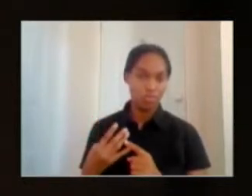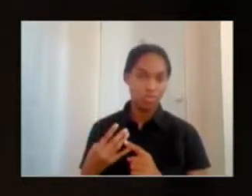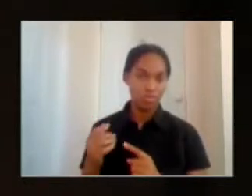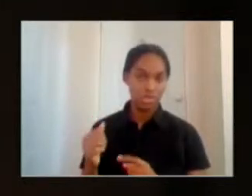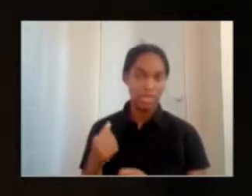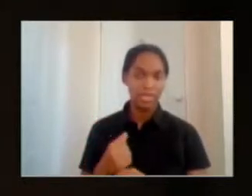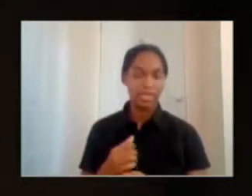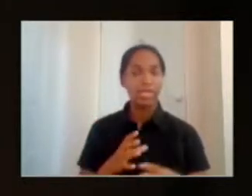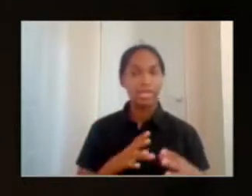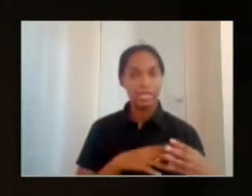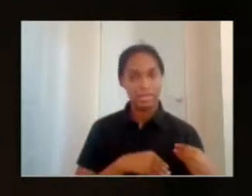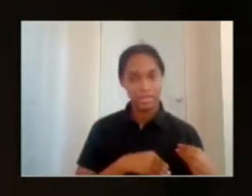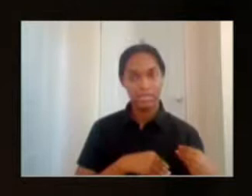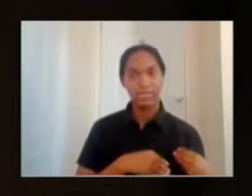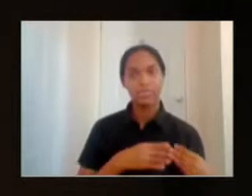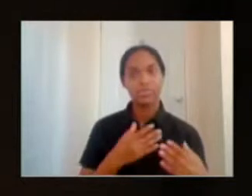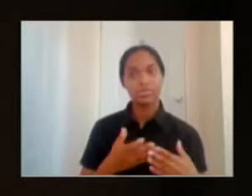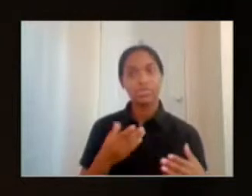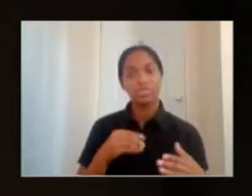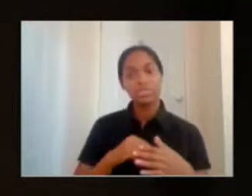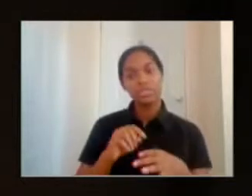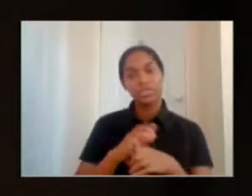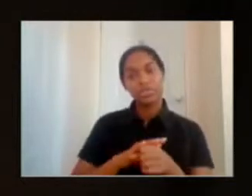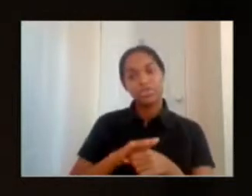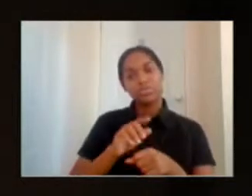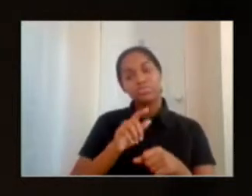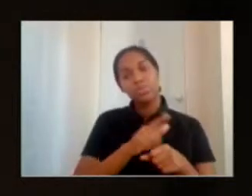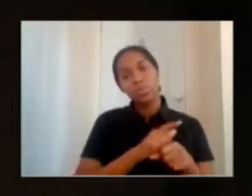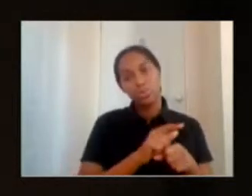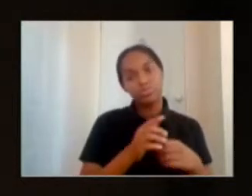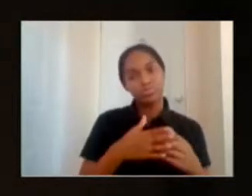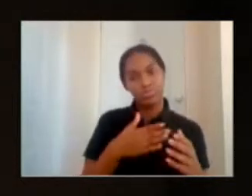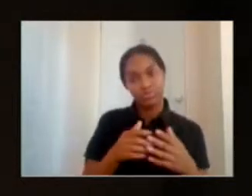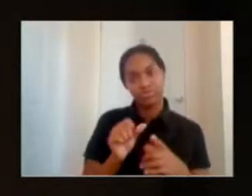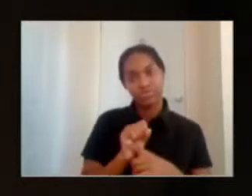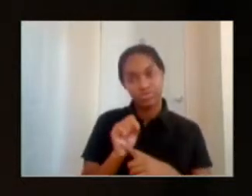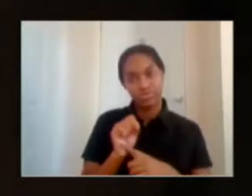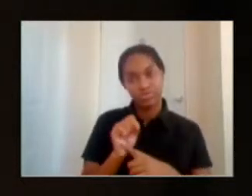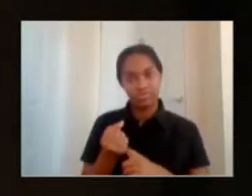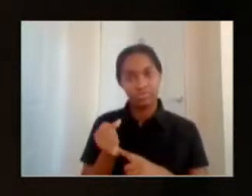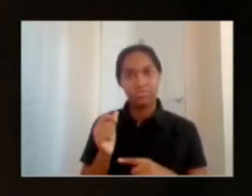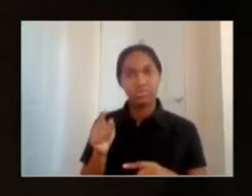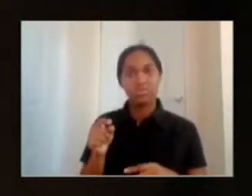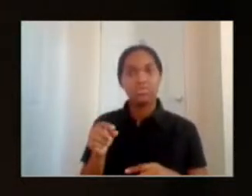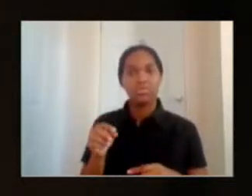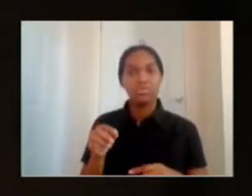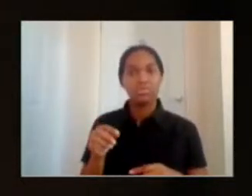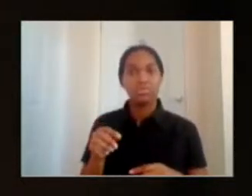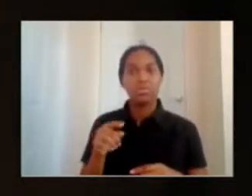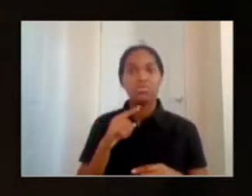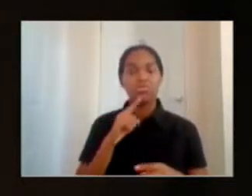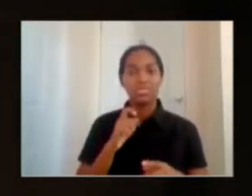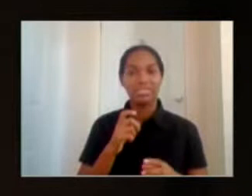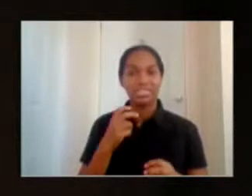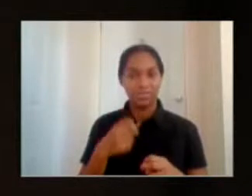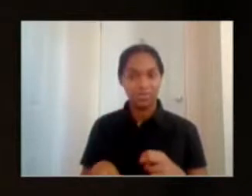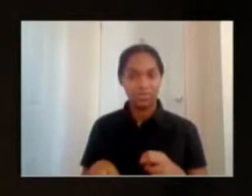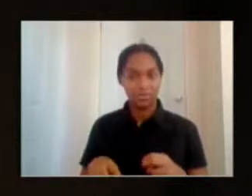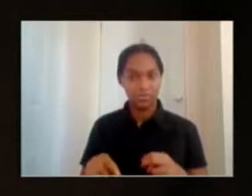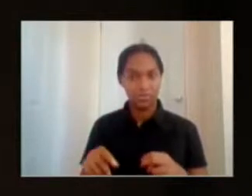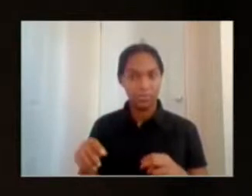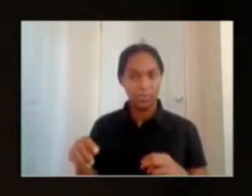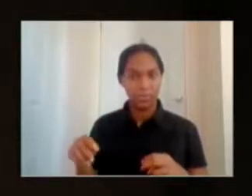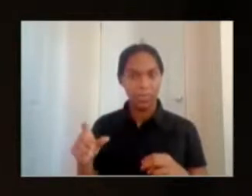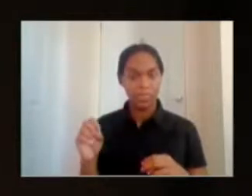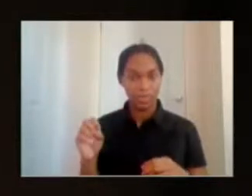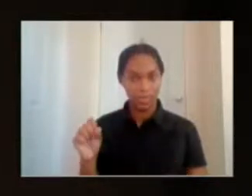acceptable reception in areas and locations and situations where it's otherwise quite difficult to. So I